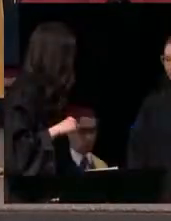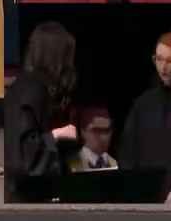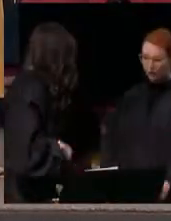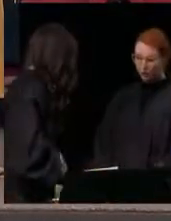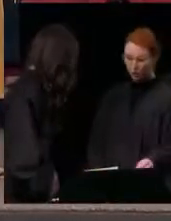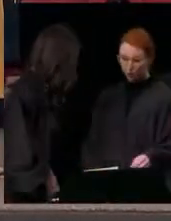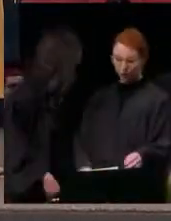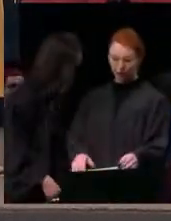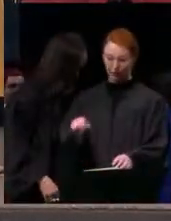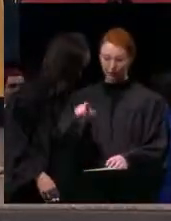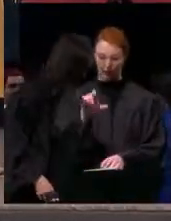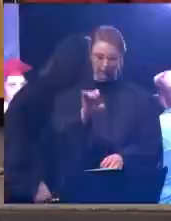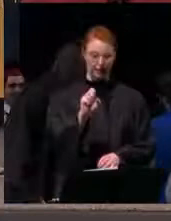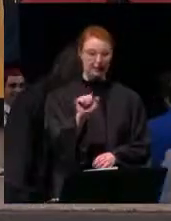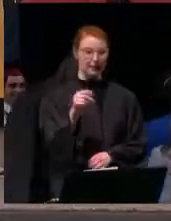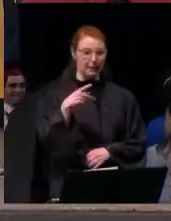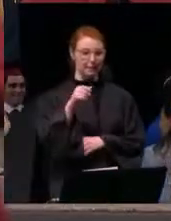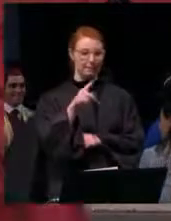Alyssa Paper.